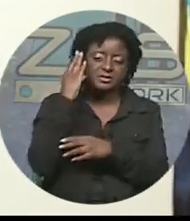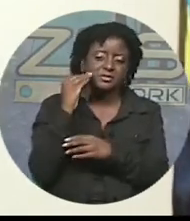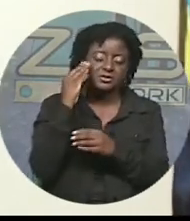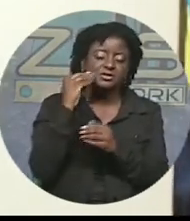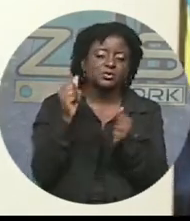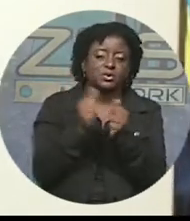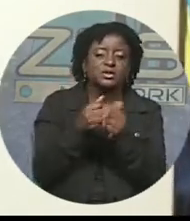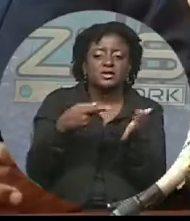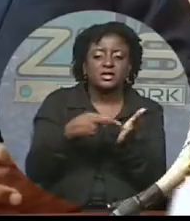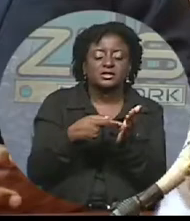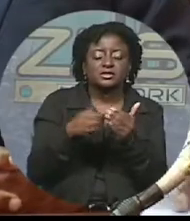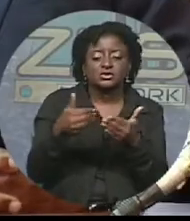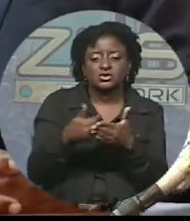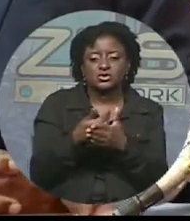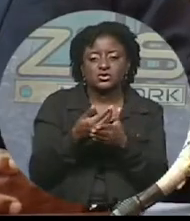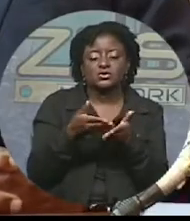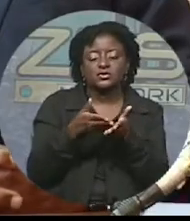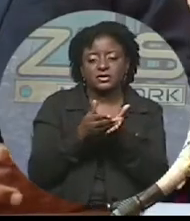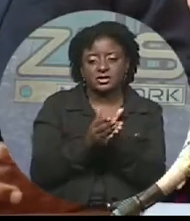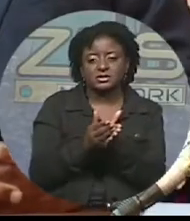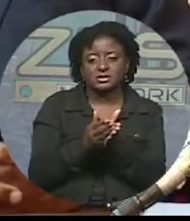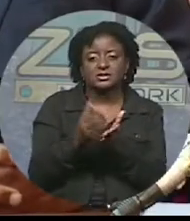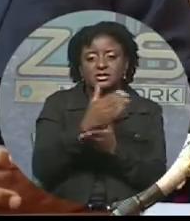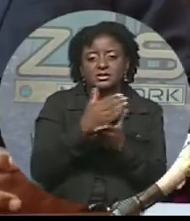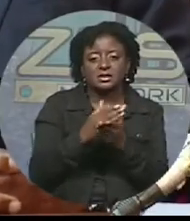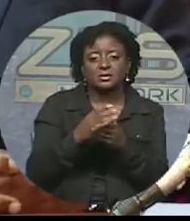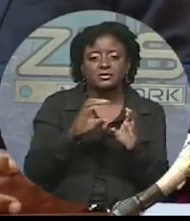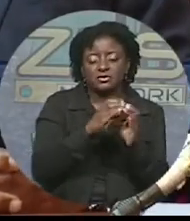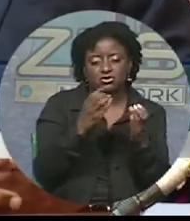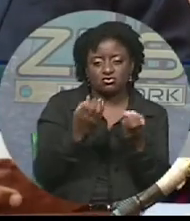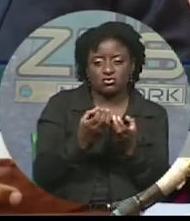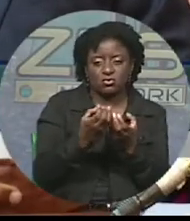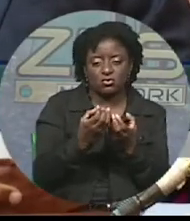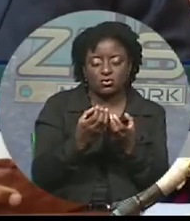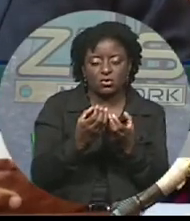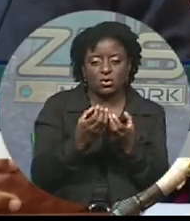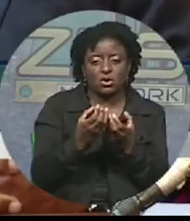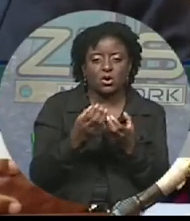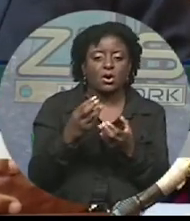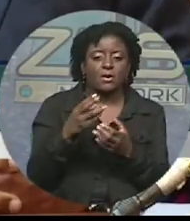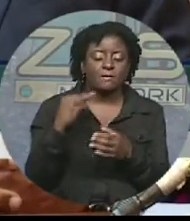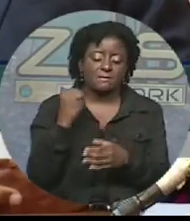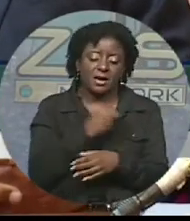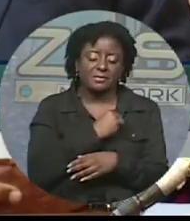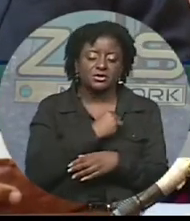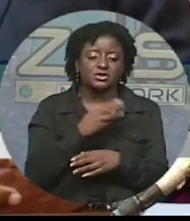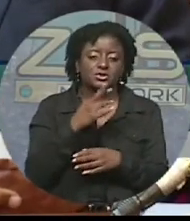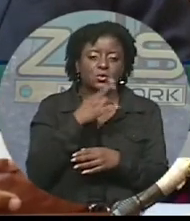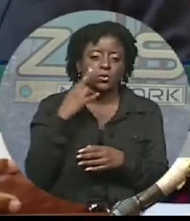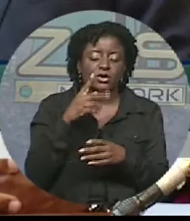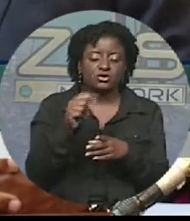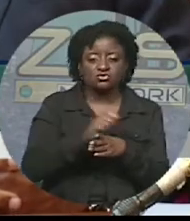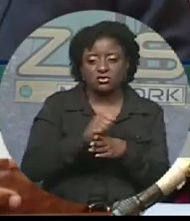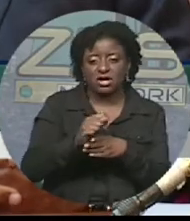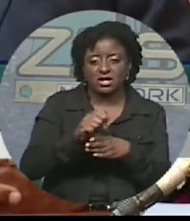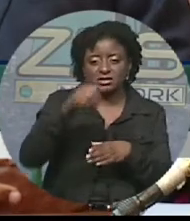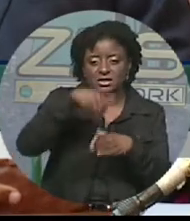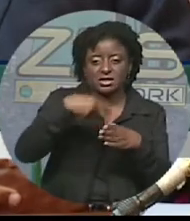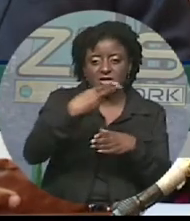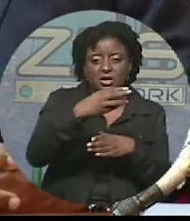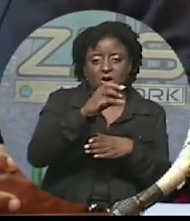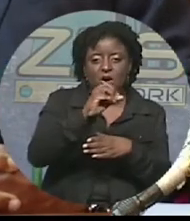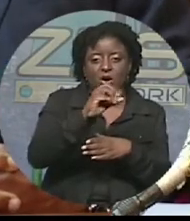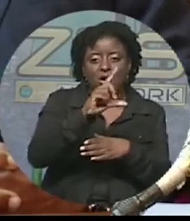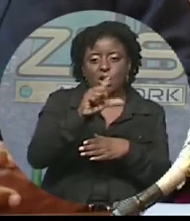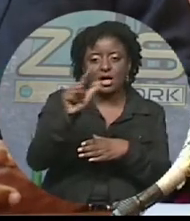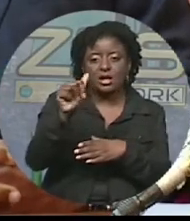new vessel. Some of the crew members were trained in Holland, and the other members of the ship are now undergoing